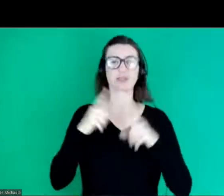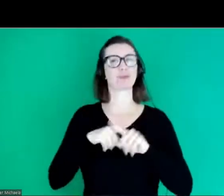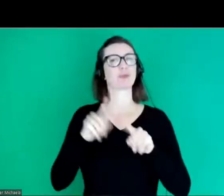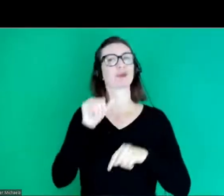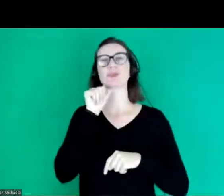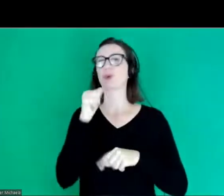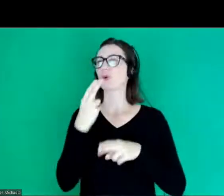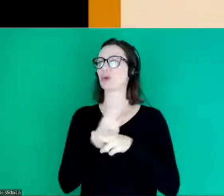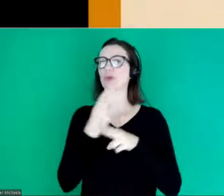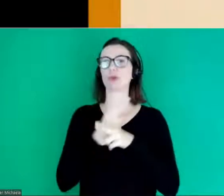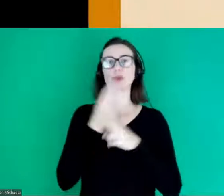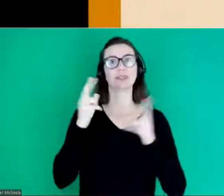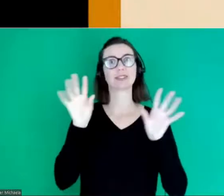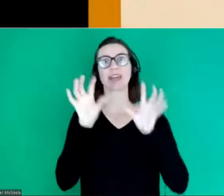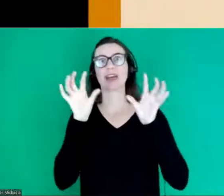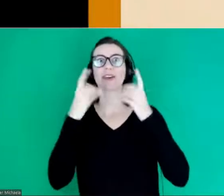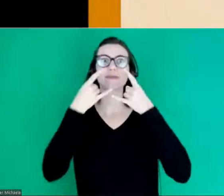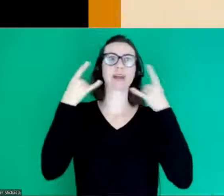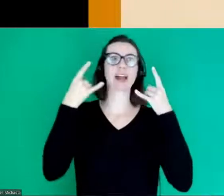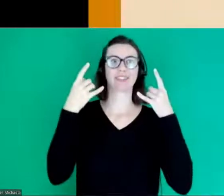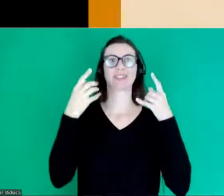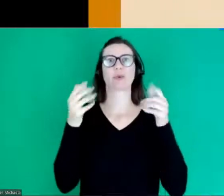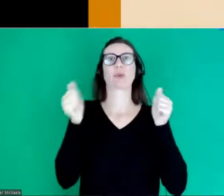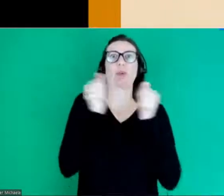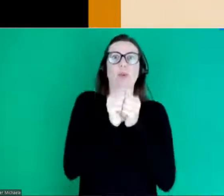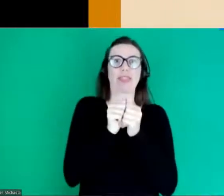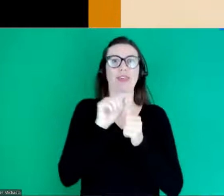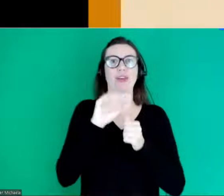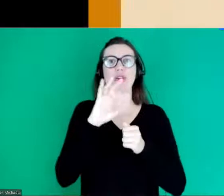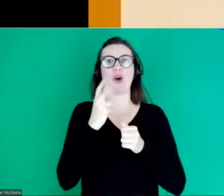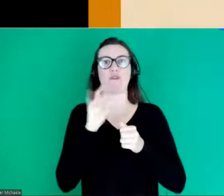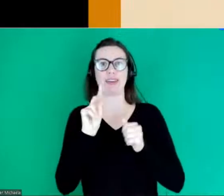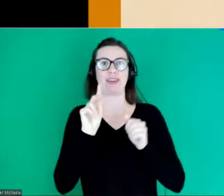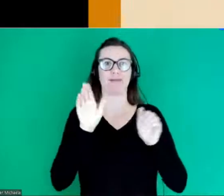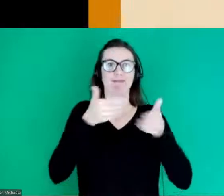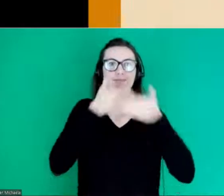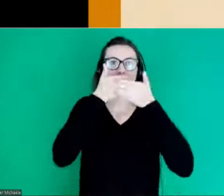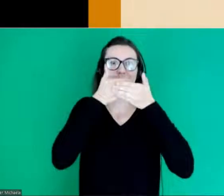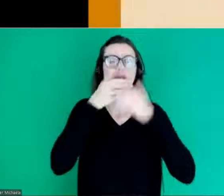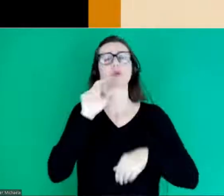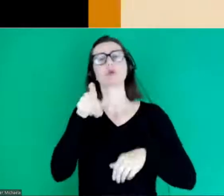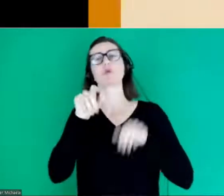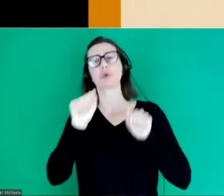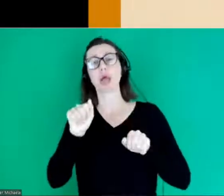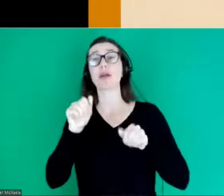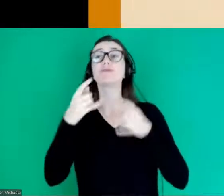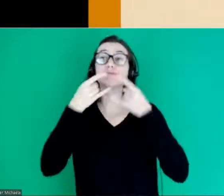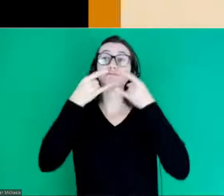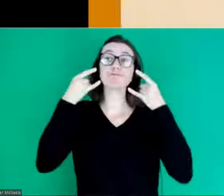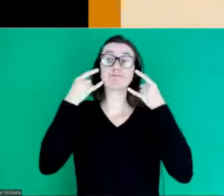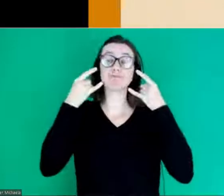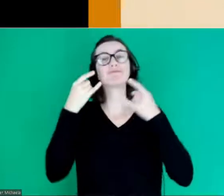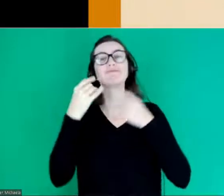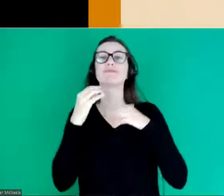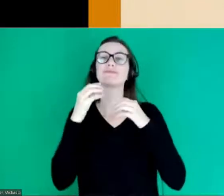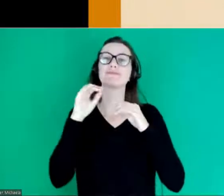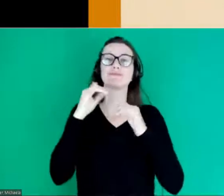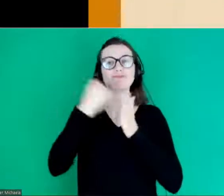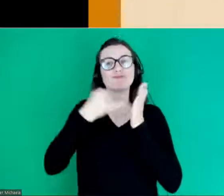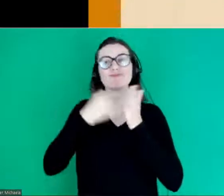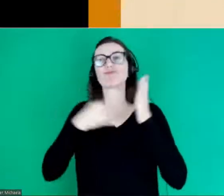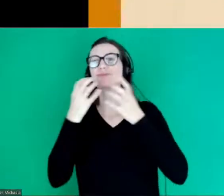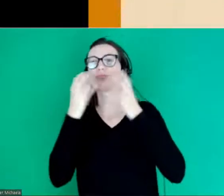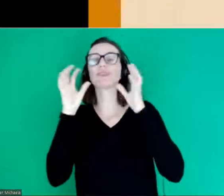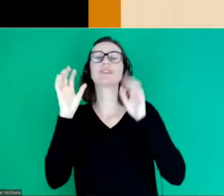a decorative mask with a COVID mask. Decorate the COVID mask, that would be fine. Enjoy pumpkin carving and other